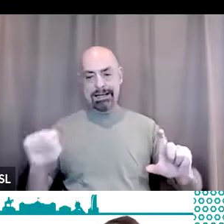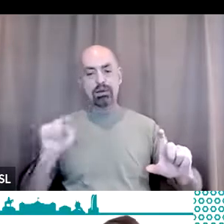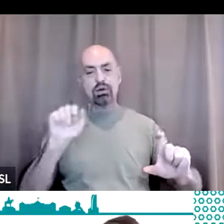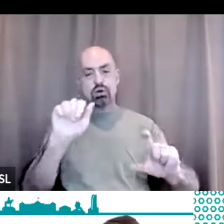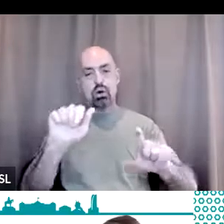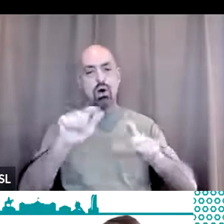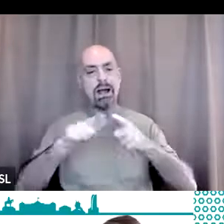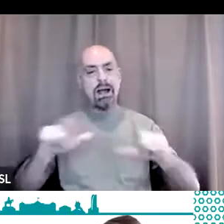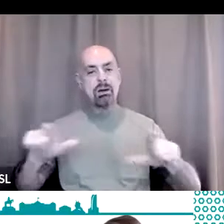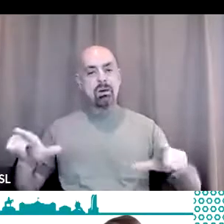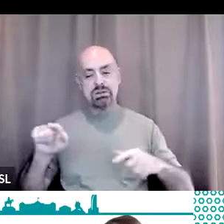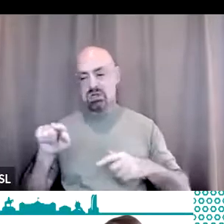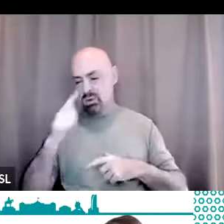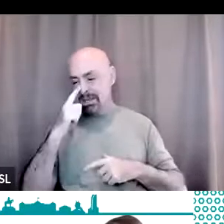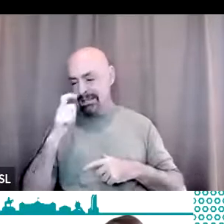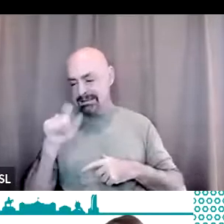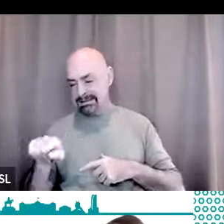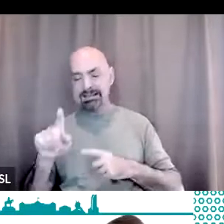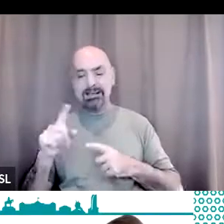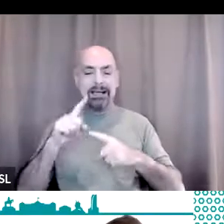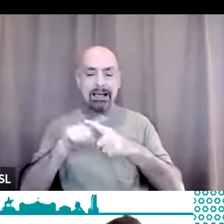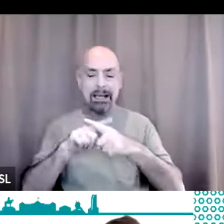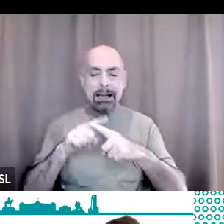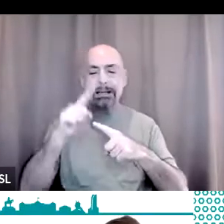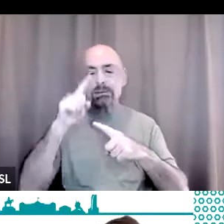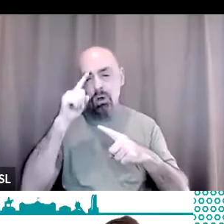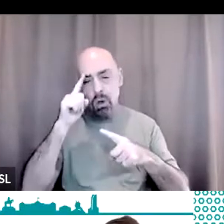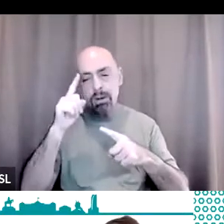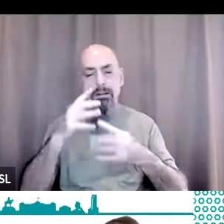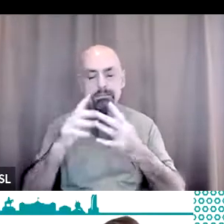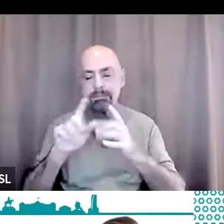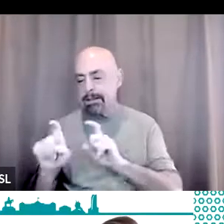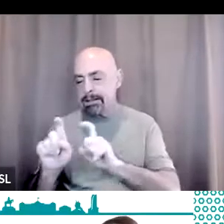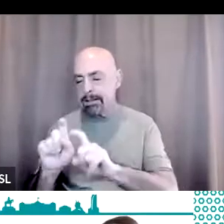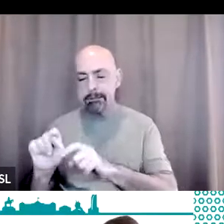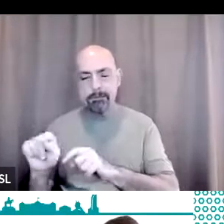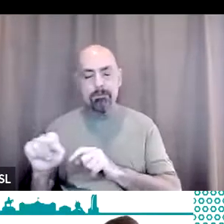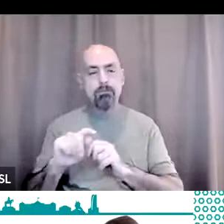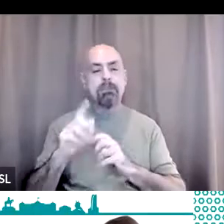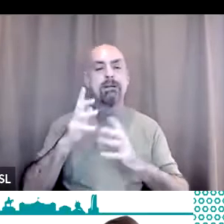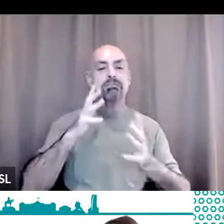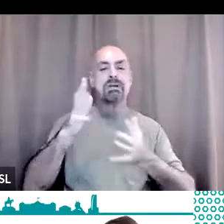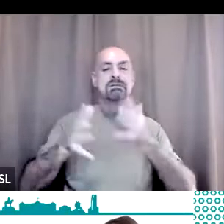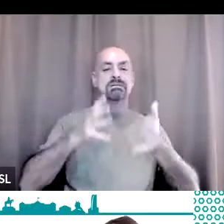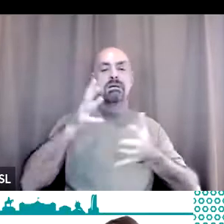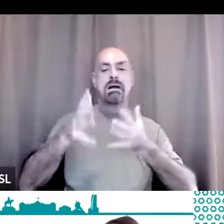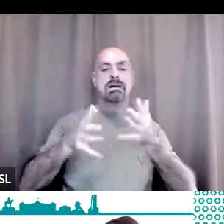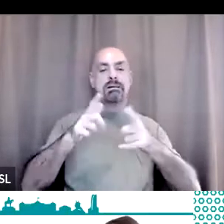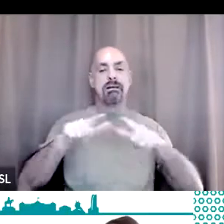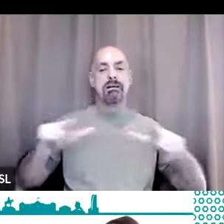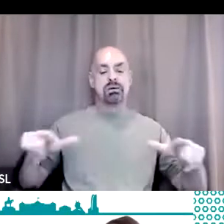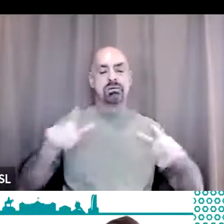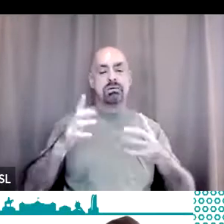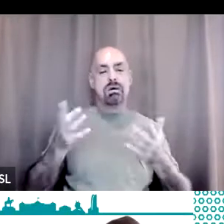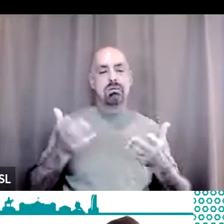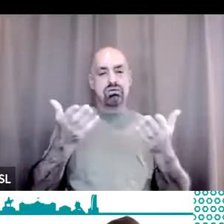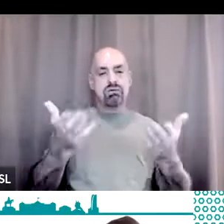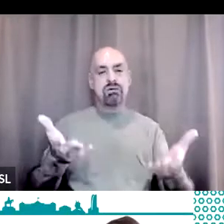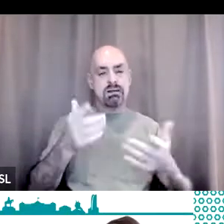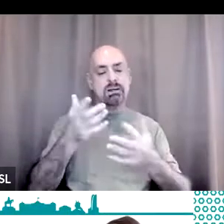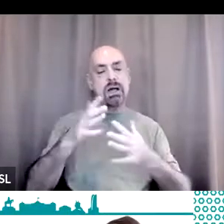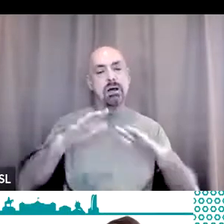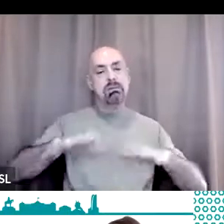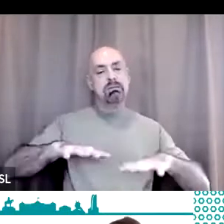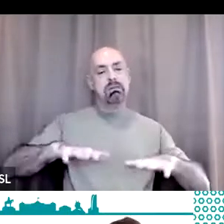If anyone has any problems, you can send us a message. Sign language interpretation is being provided in British